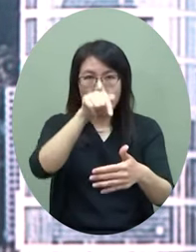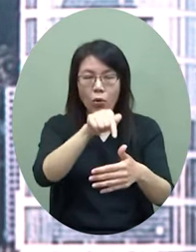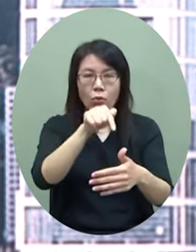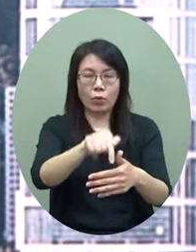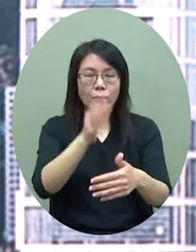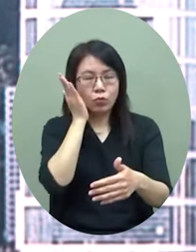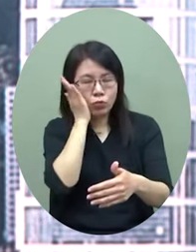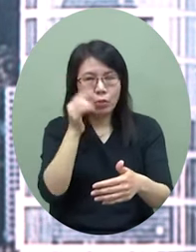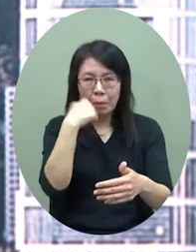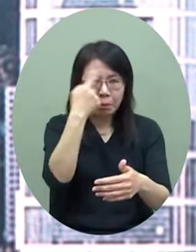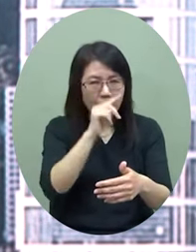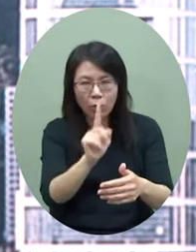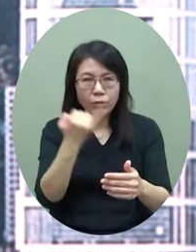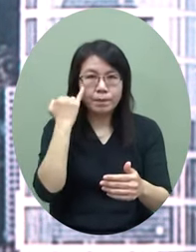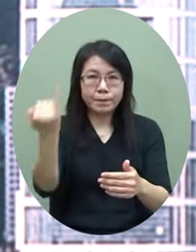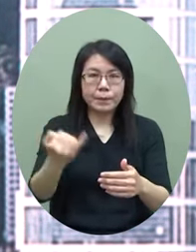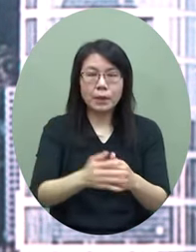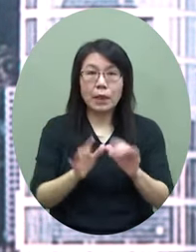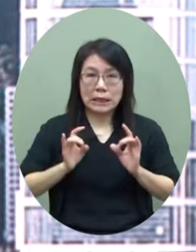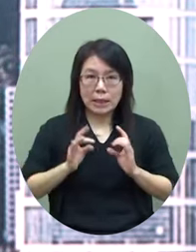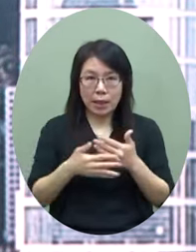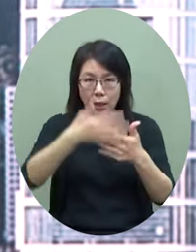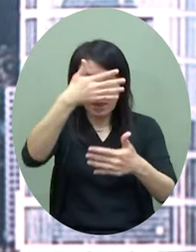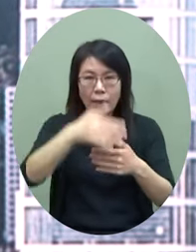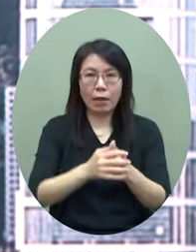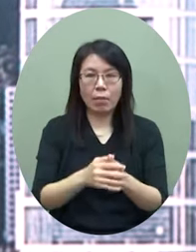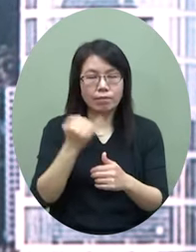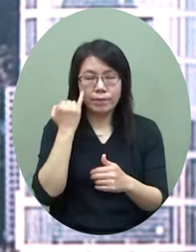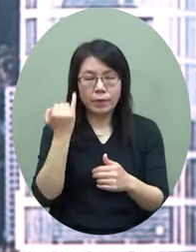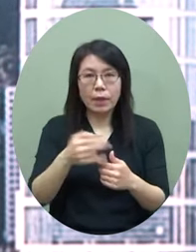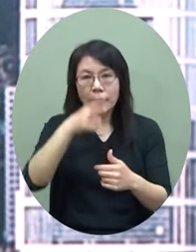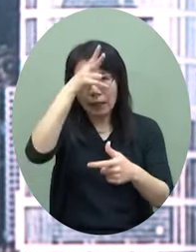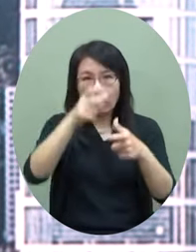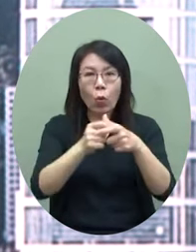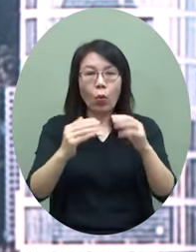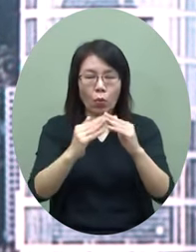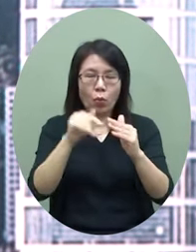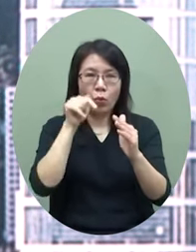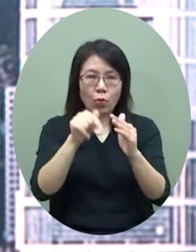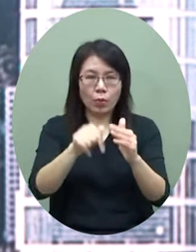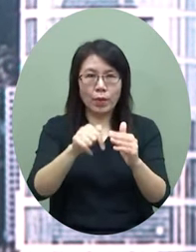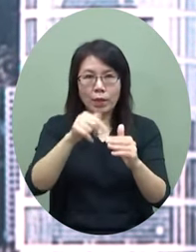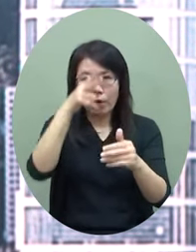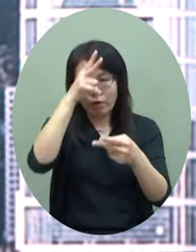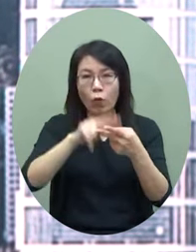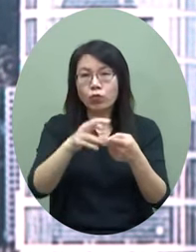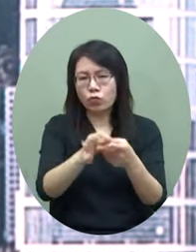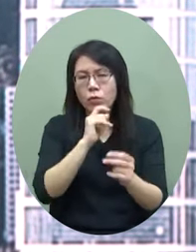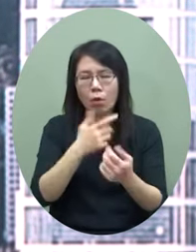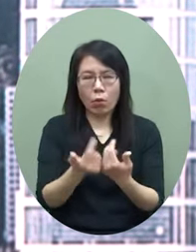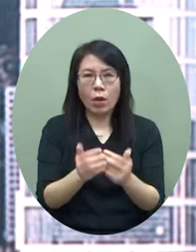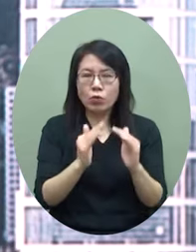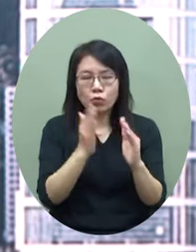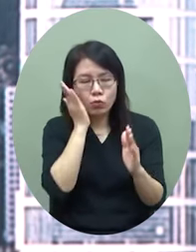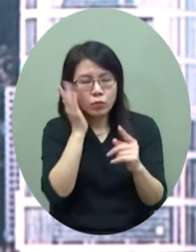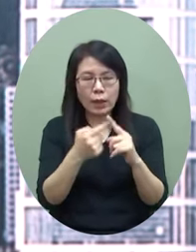buildingsfor public rental buildingwe have a better ideabecause of the housing department's recordbut in the private buildingswe actually don't